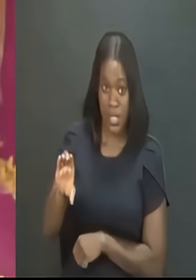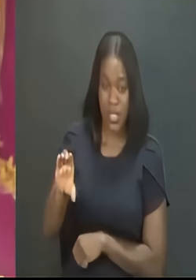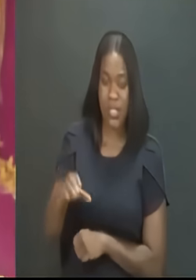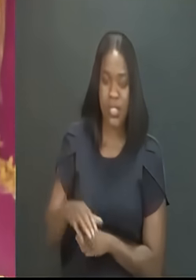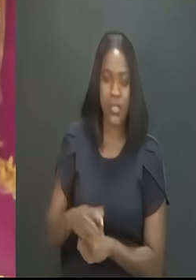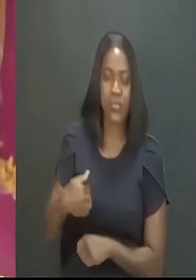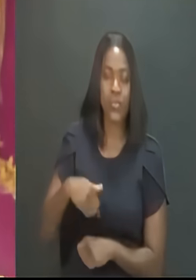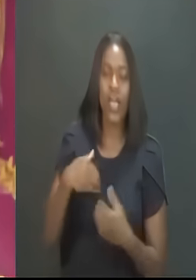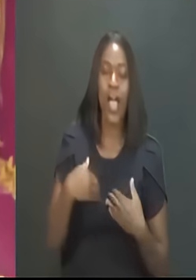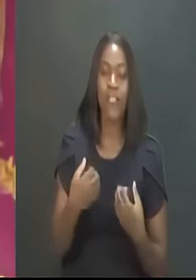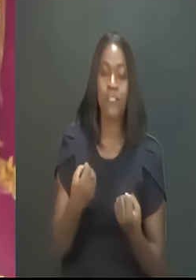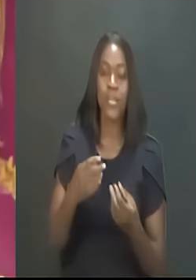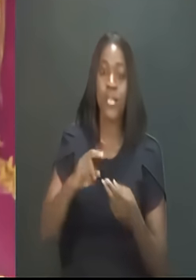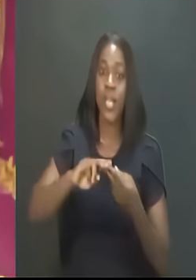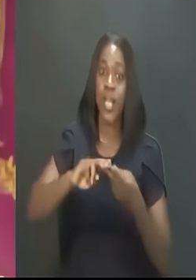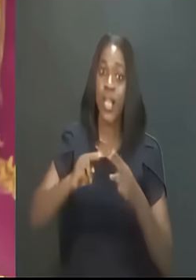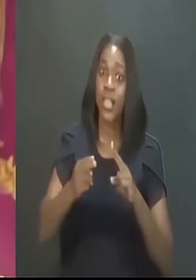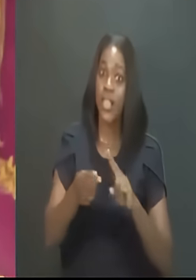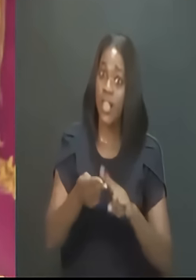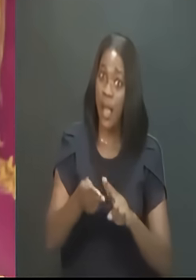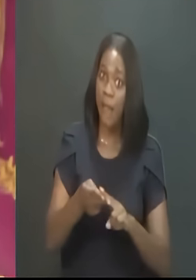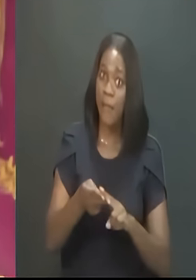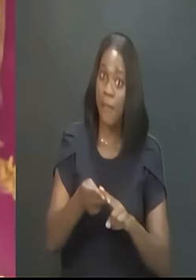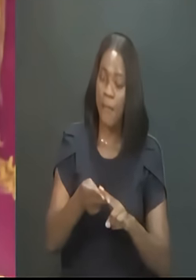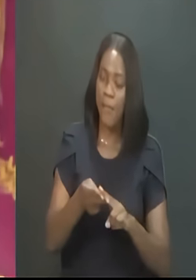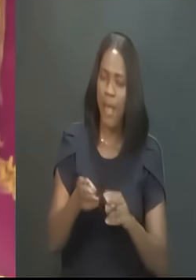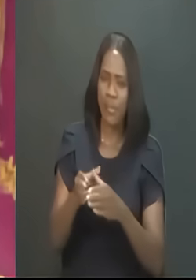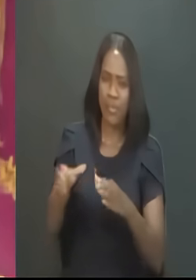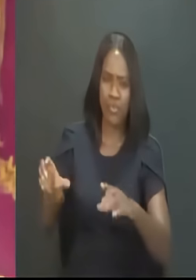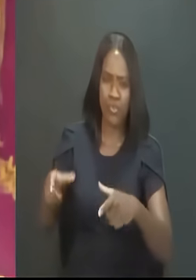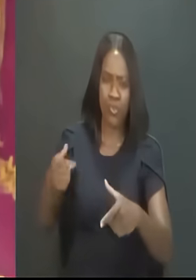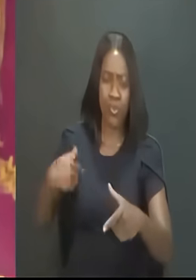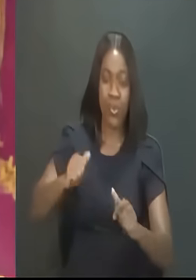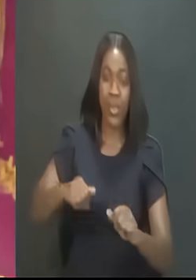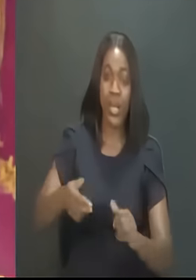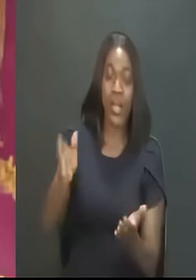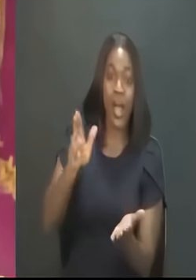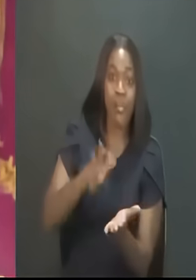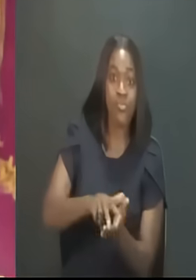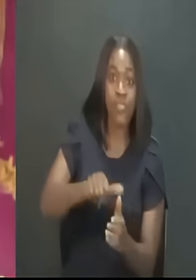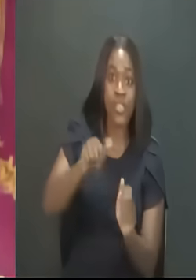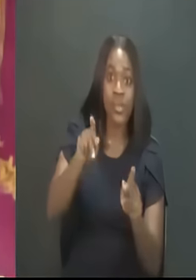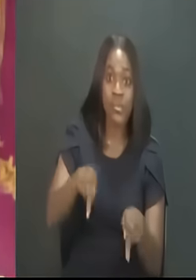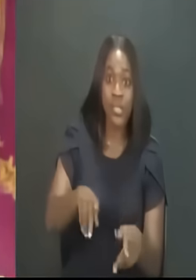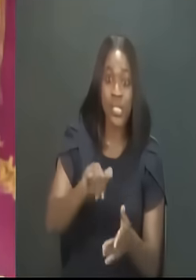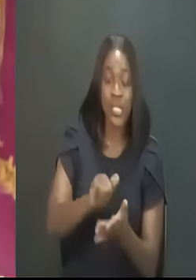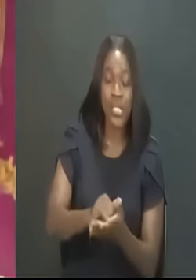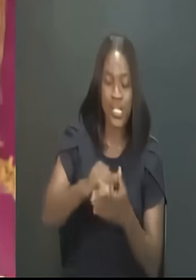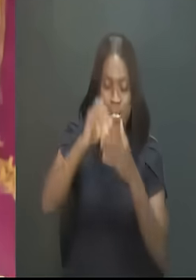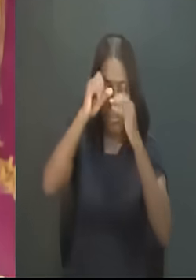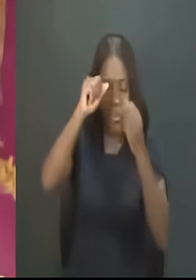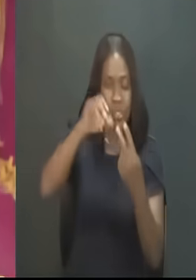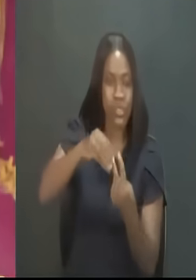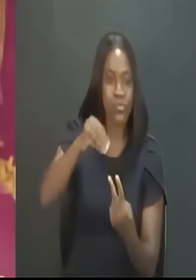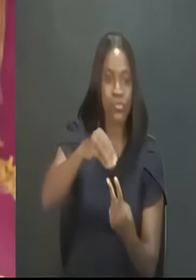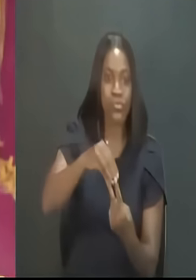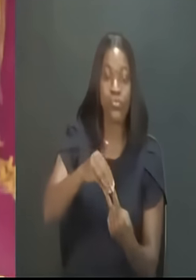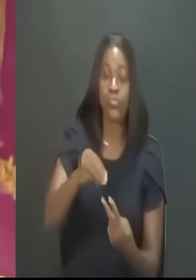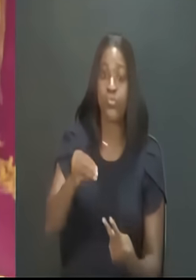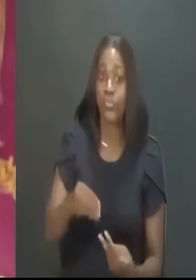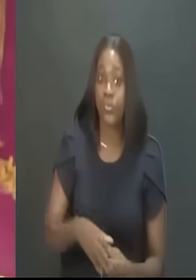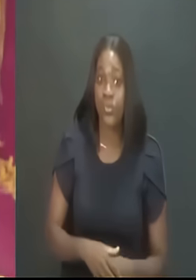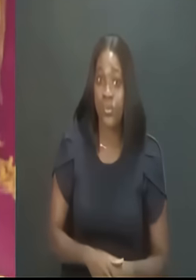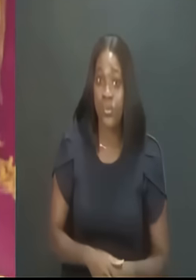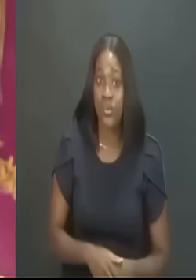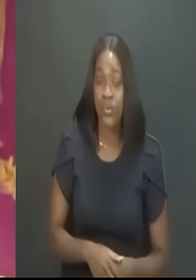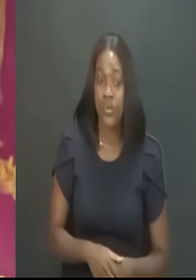majority and we can approve anybody nominated by the president who is at the presidency on our